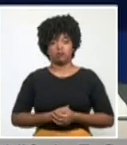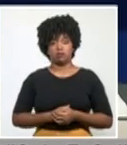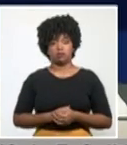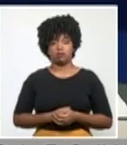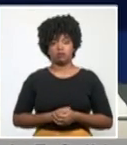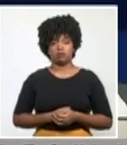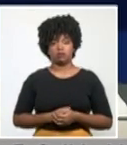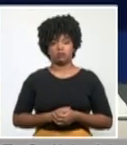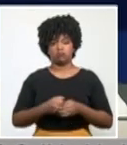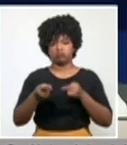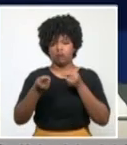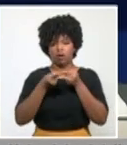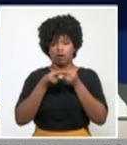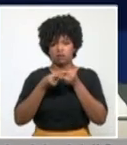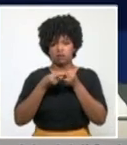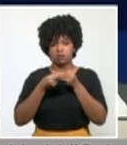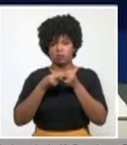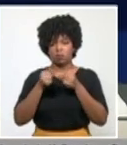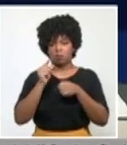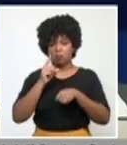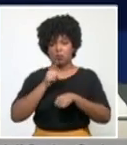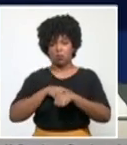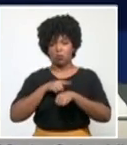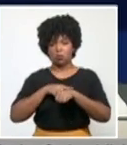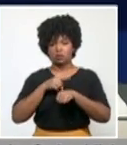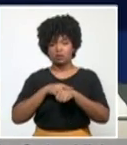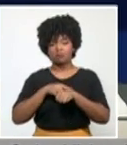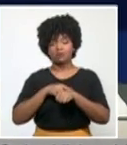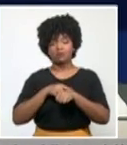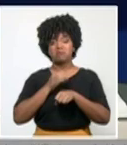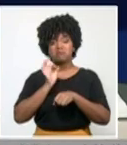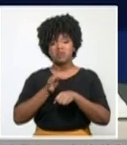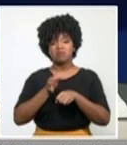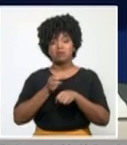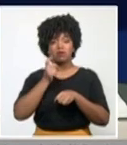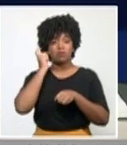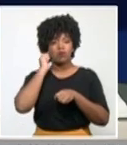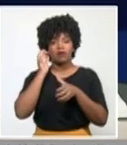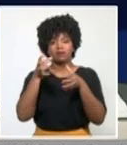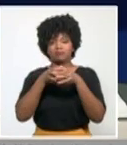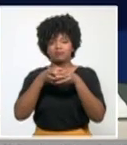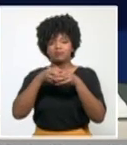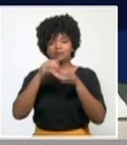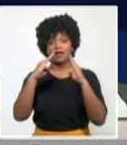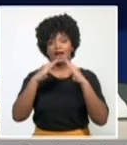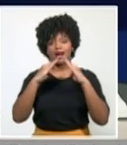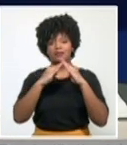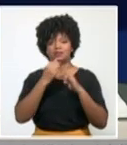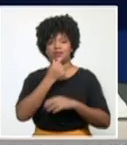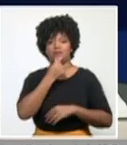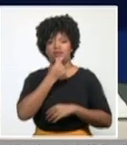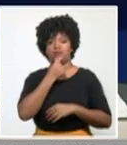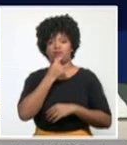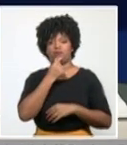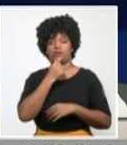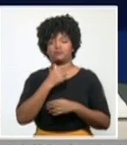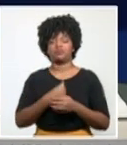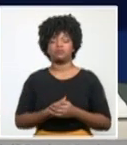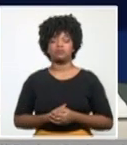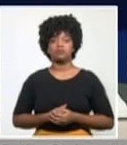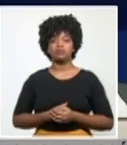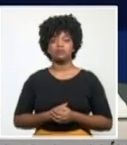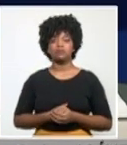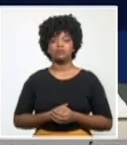and on the afternoon of April 18, she had several abrupt manifestations of pulmonary